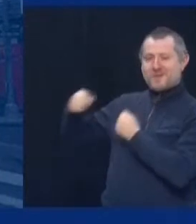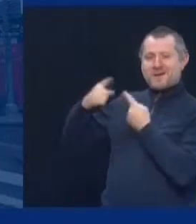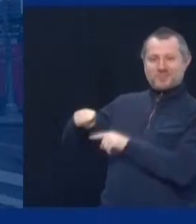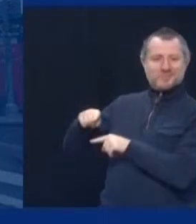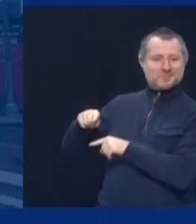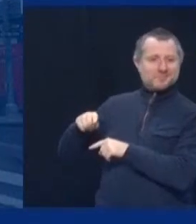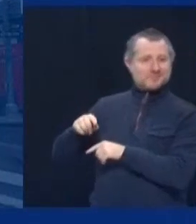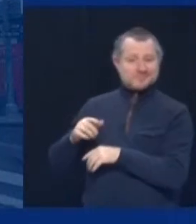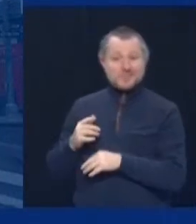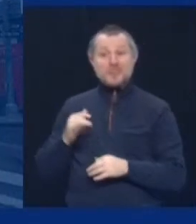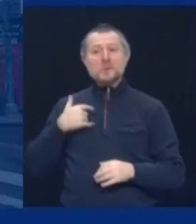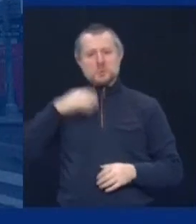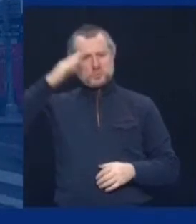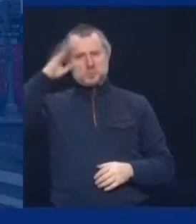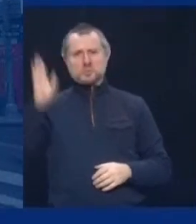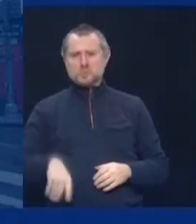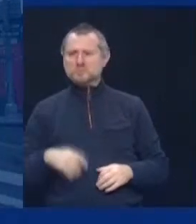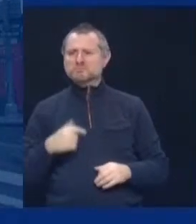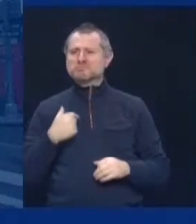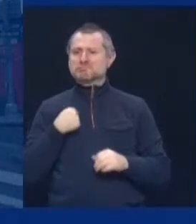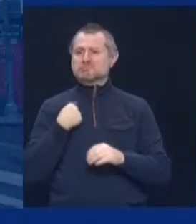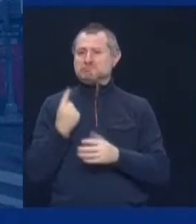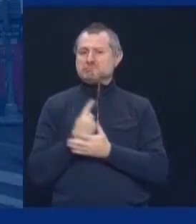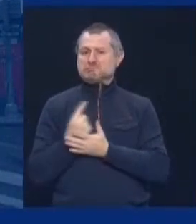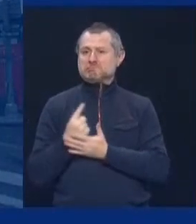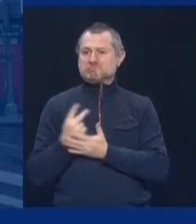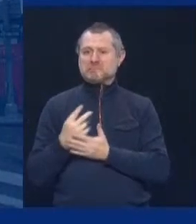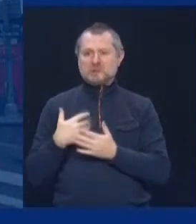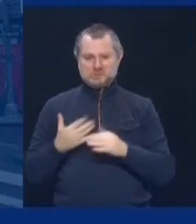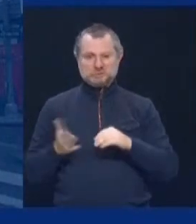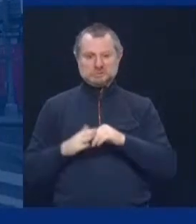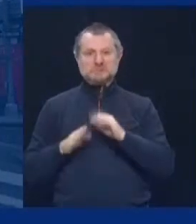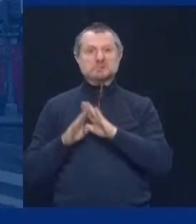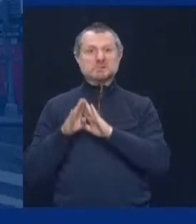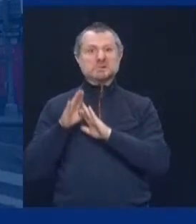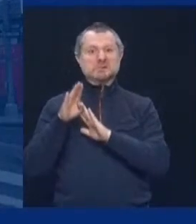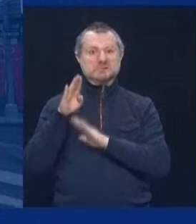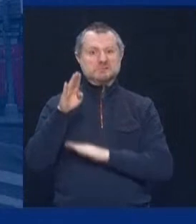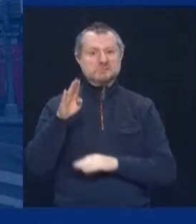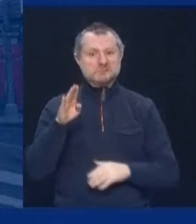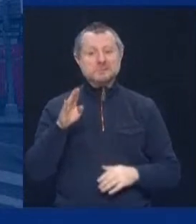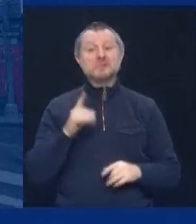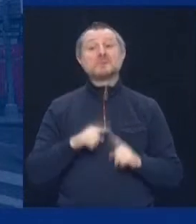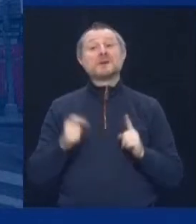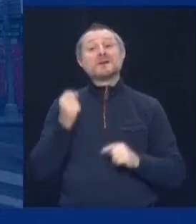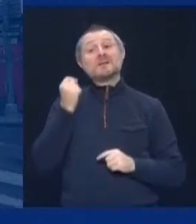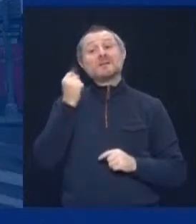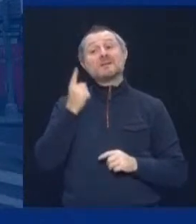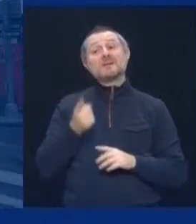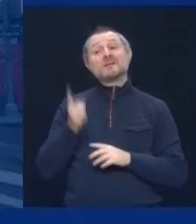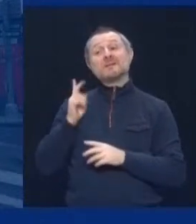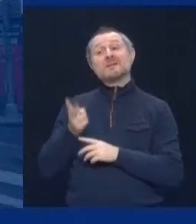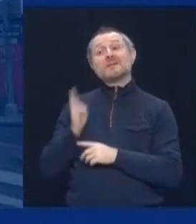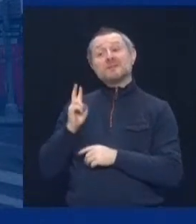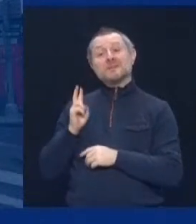increase over the past few weeks, but that doesn't determine what happens going